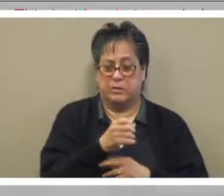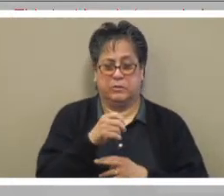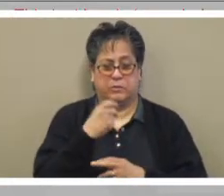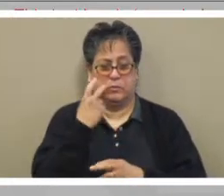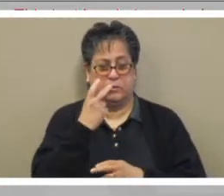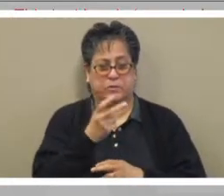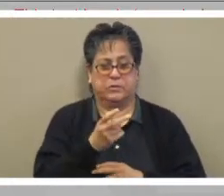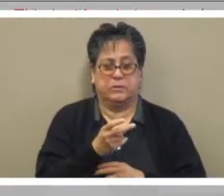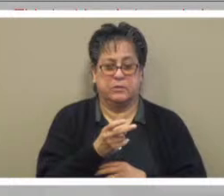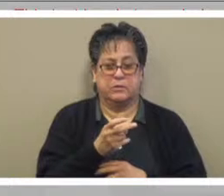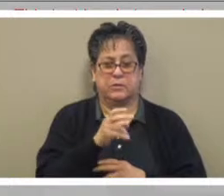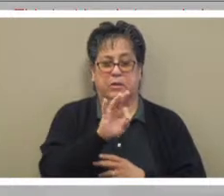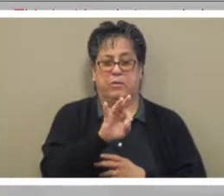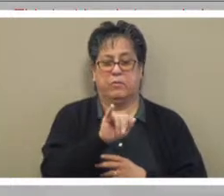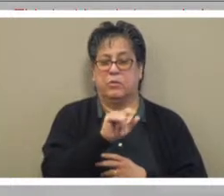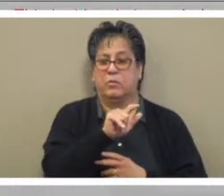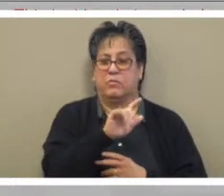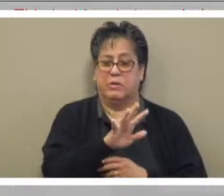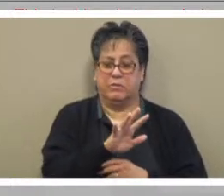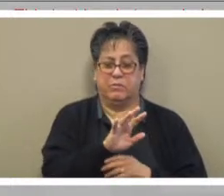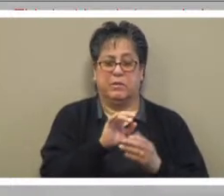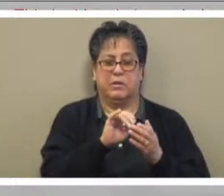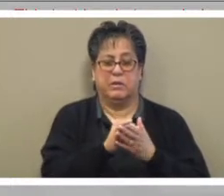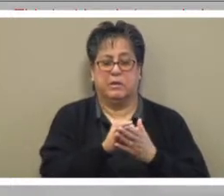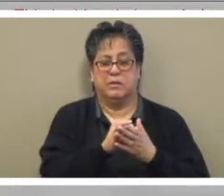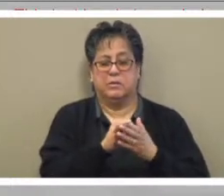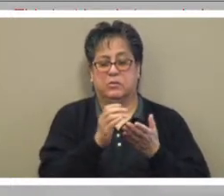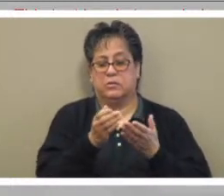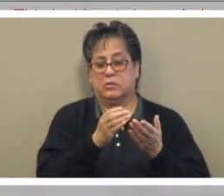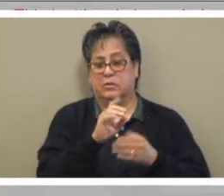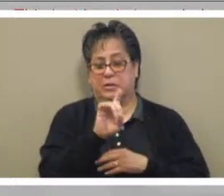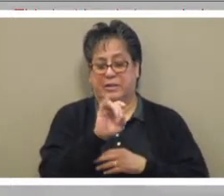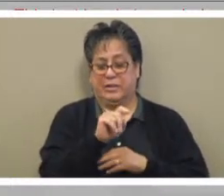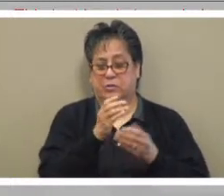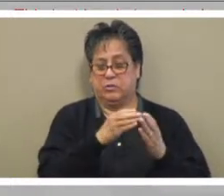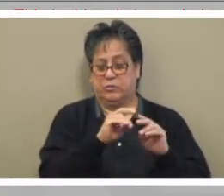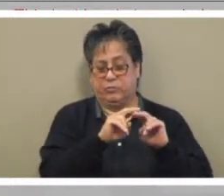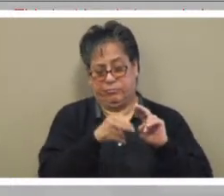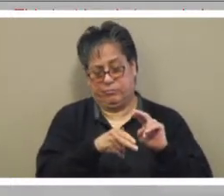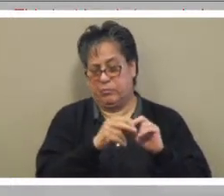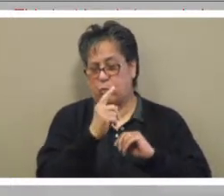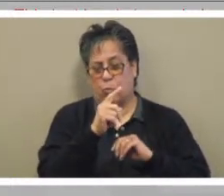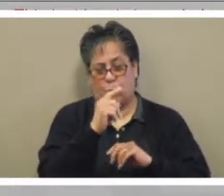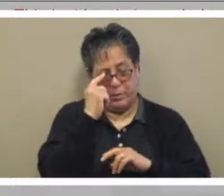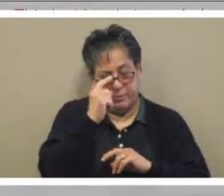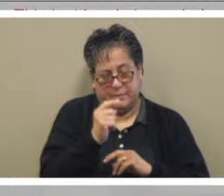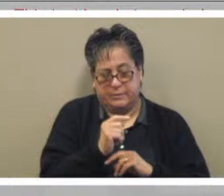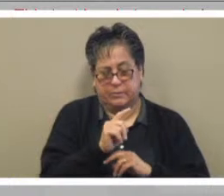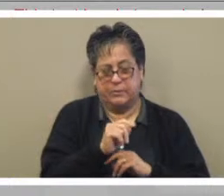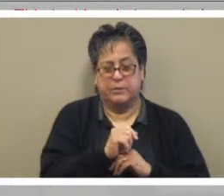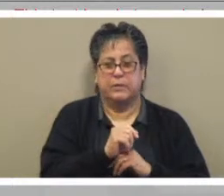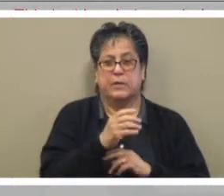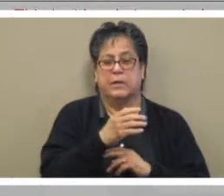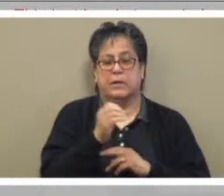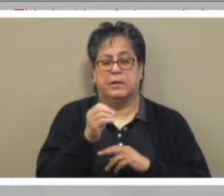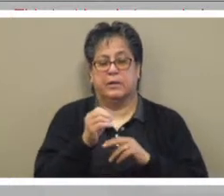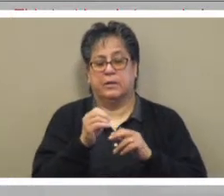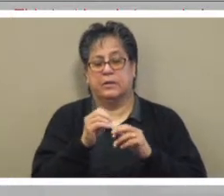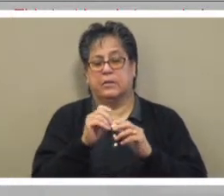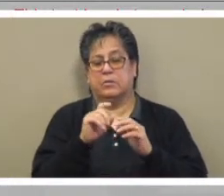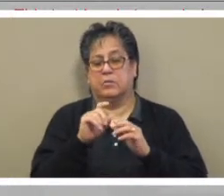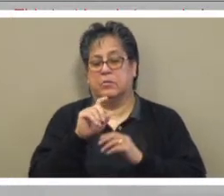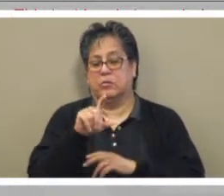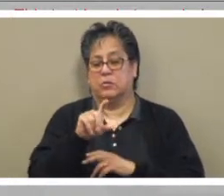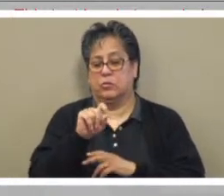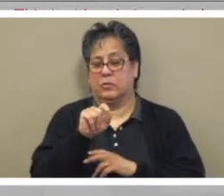here. FY25, you'll see the debt service rate going down by about a penny. And then you'll see that increase over